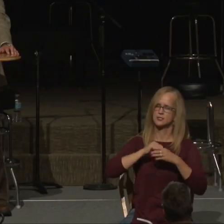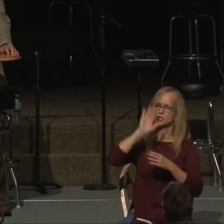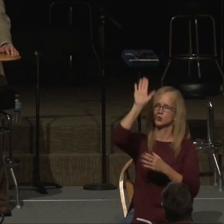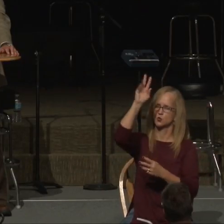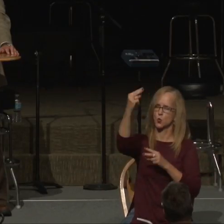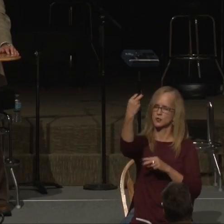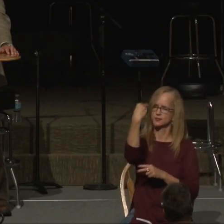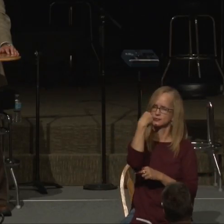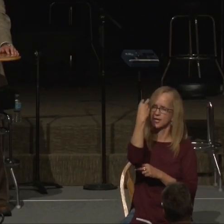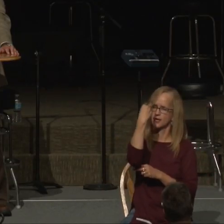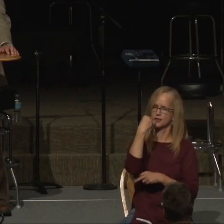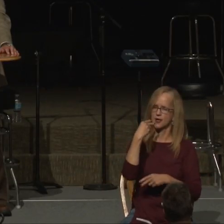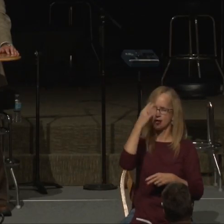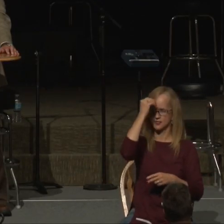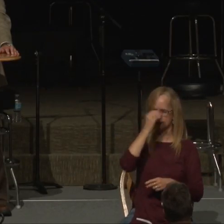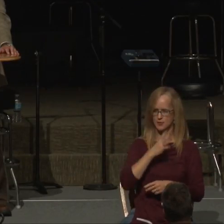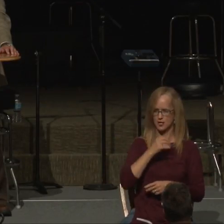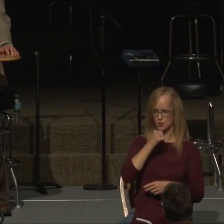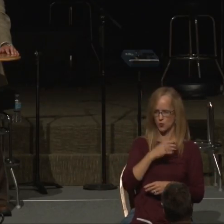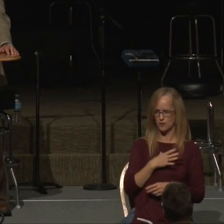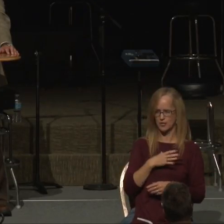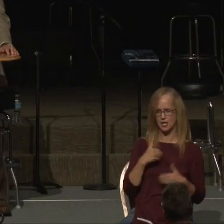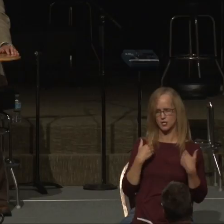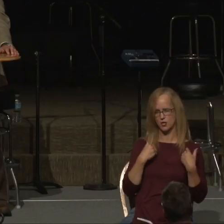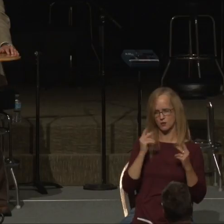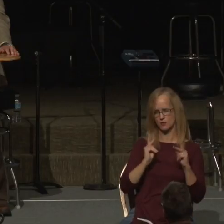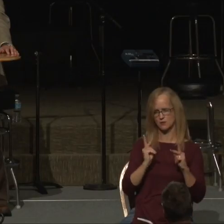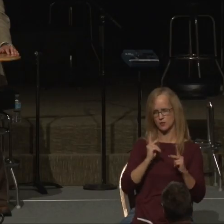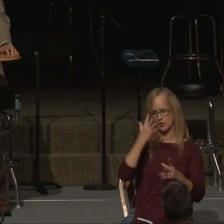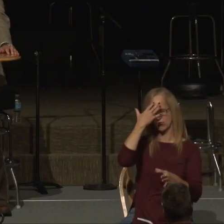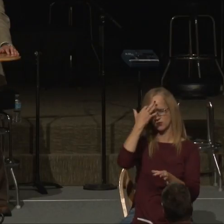and young people of faith.